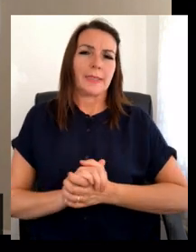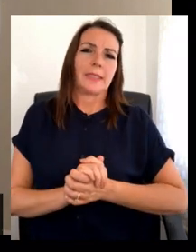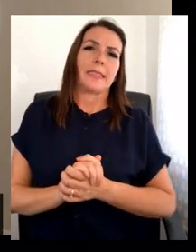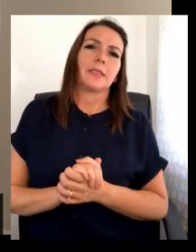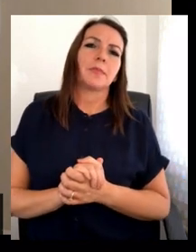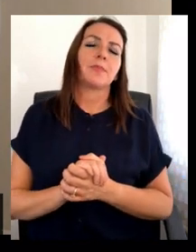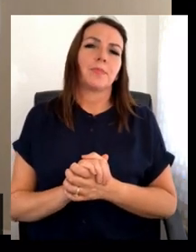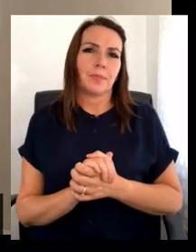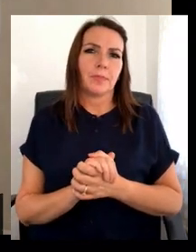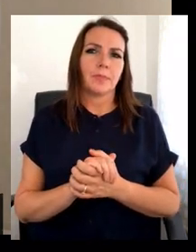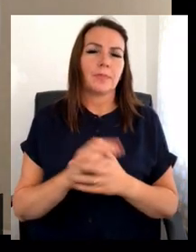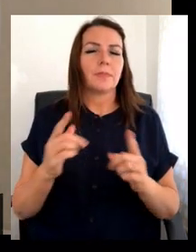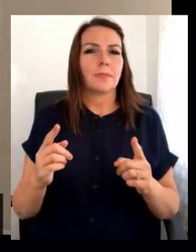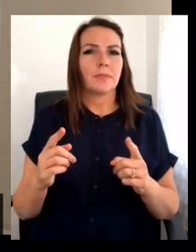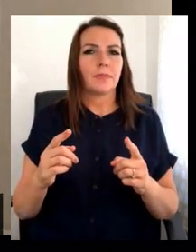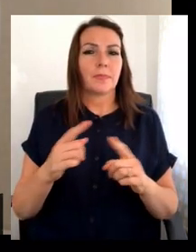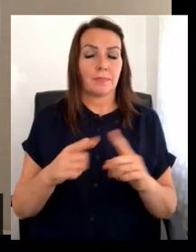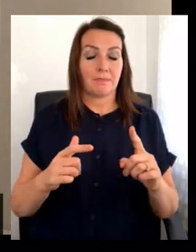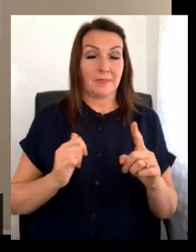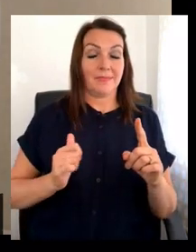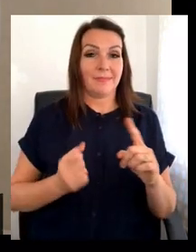That was me not rehearsing that. So